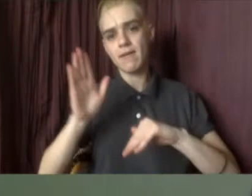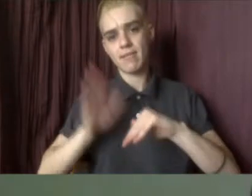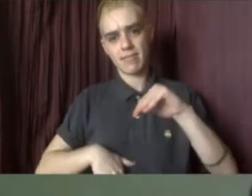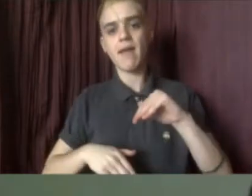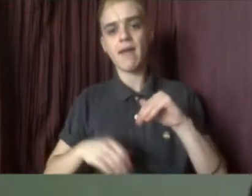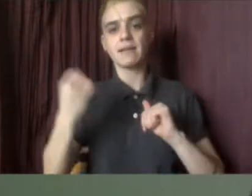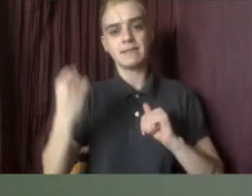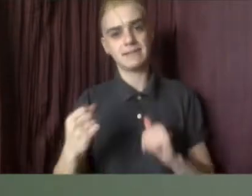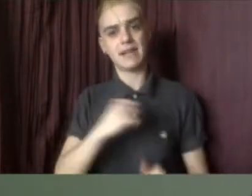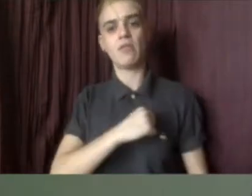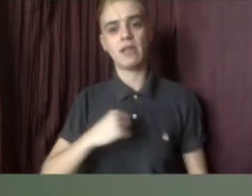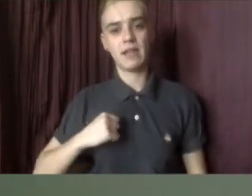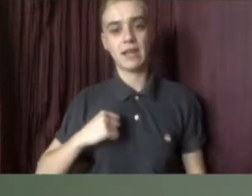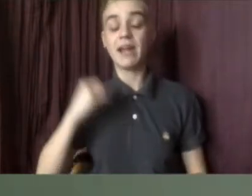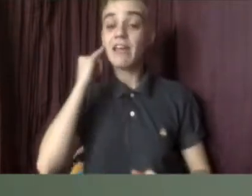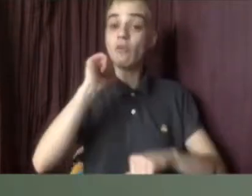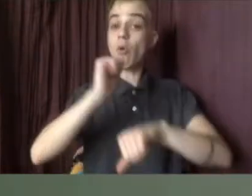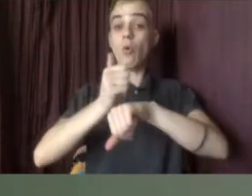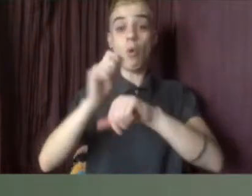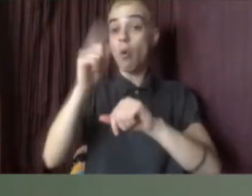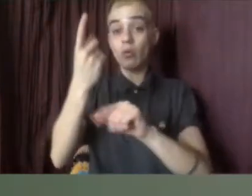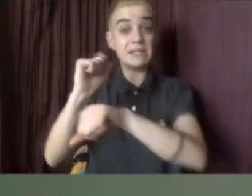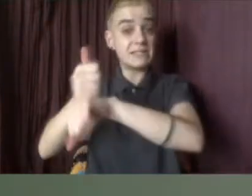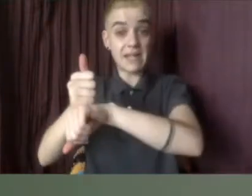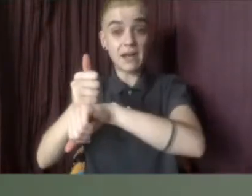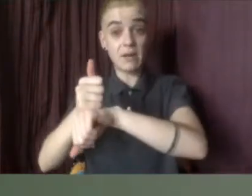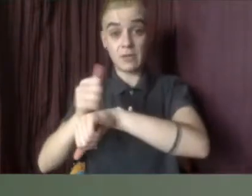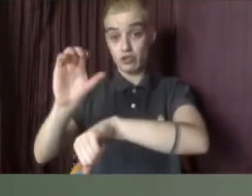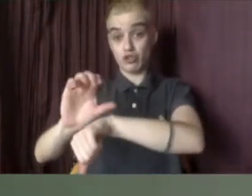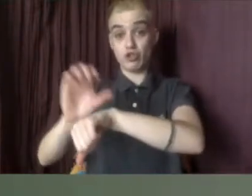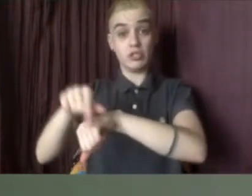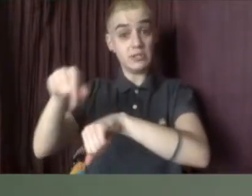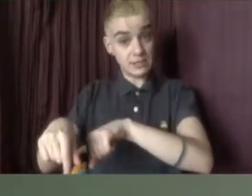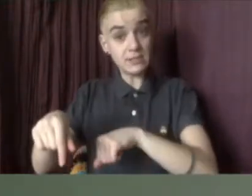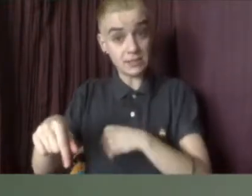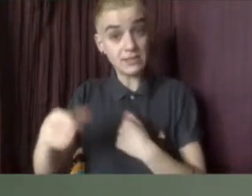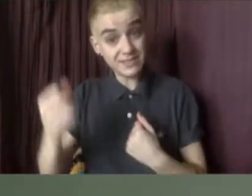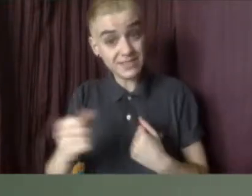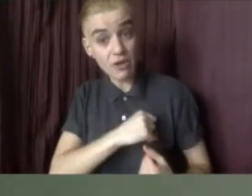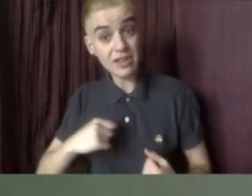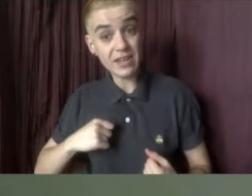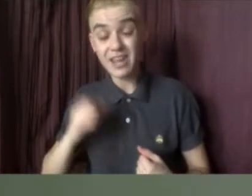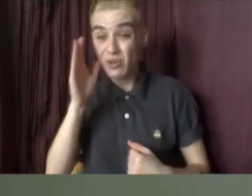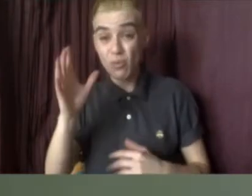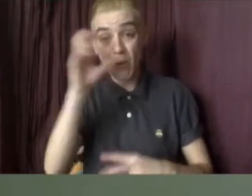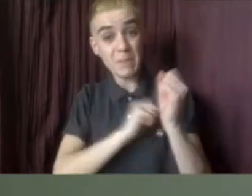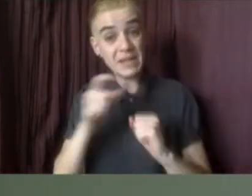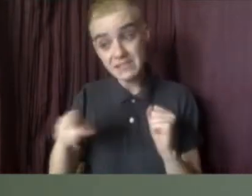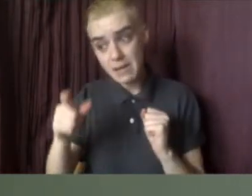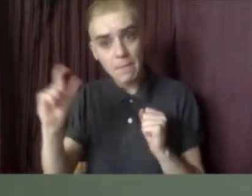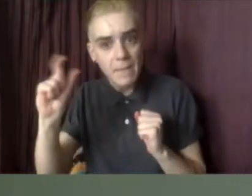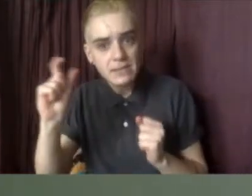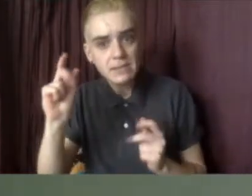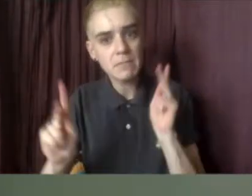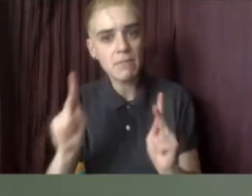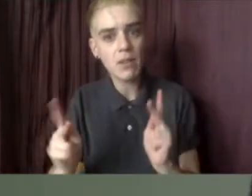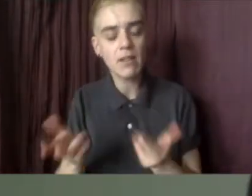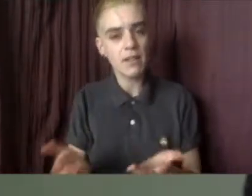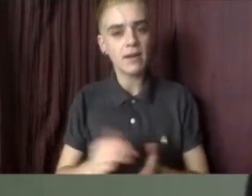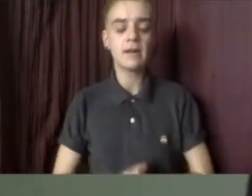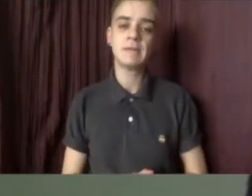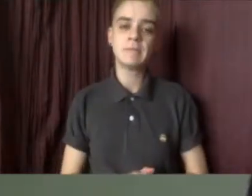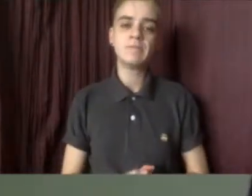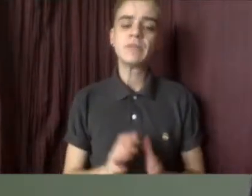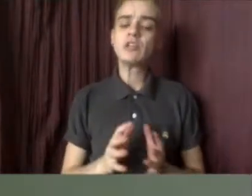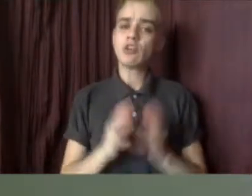going to be helpful, right? So there are a number of provisions in that law, and we don't have to go into that create some problems. But I think the biggest issue